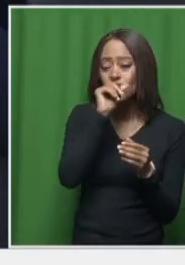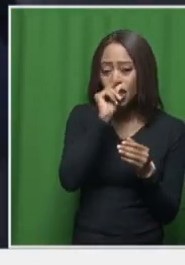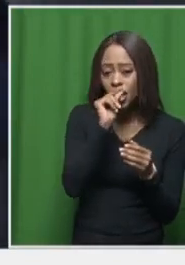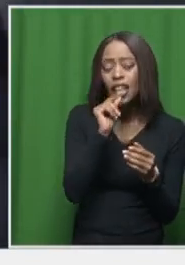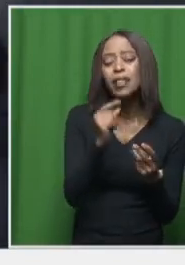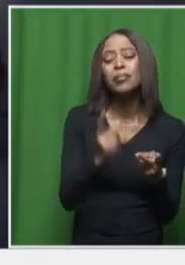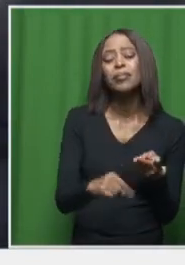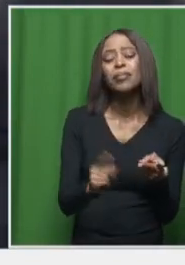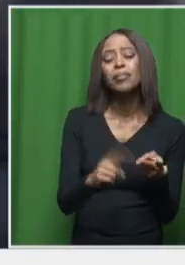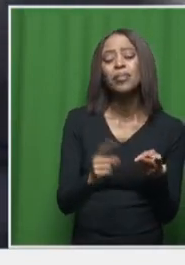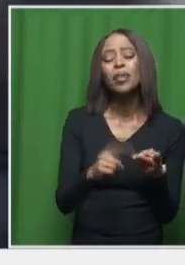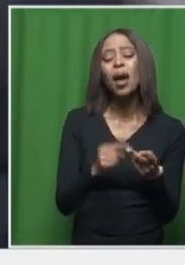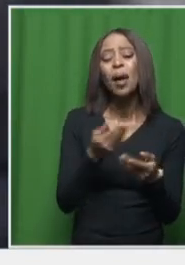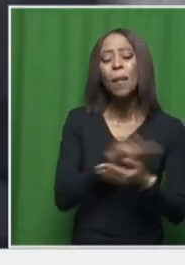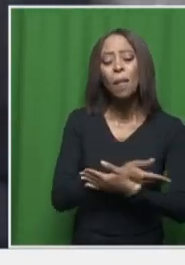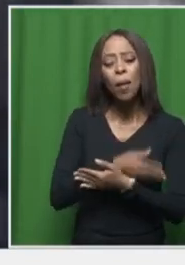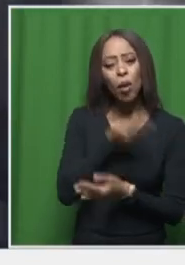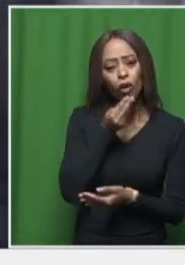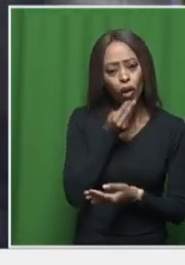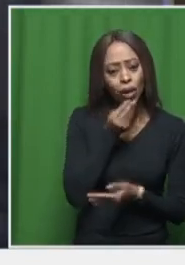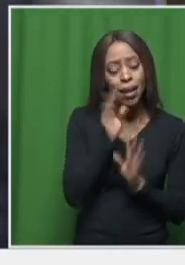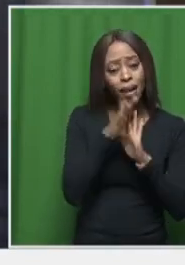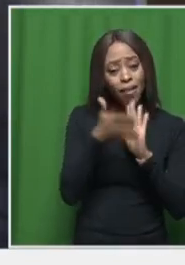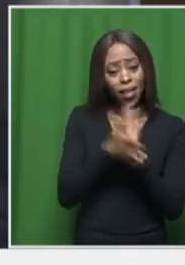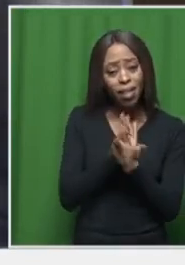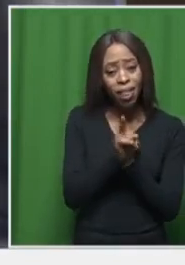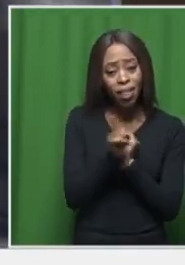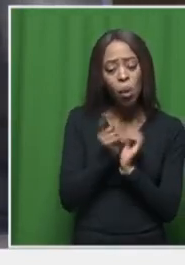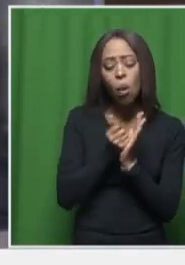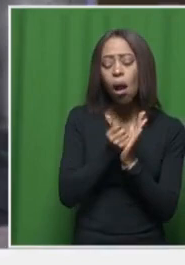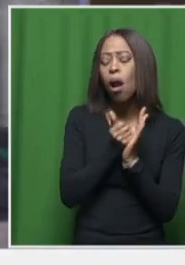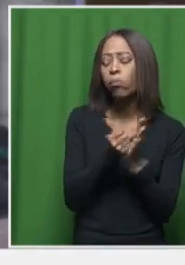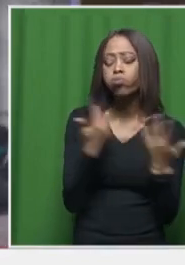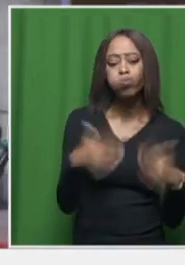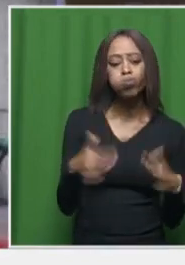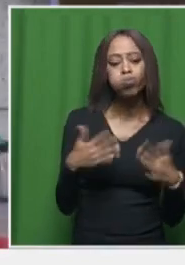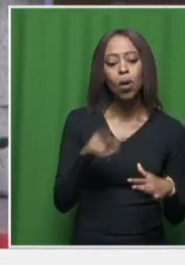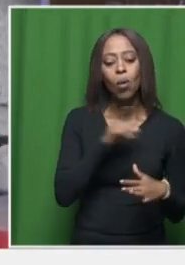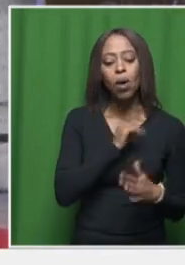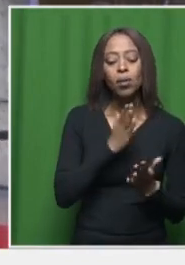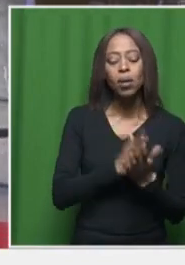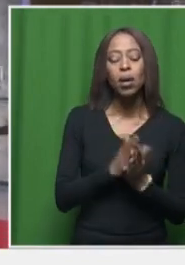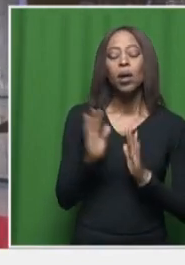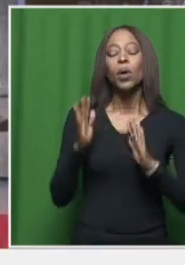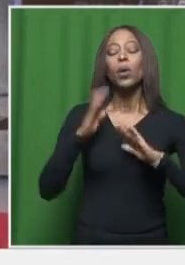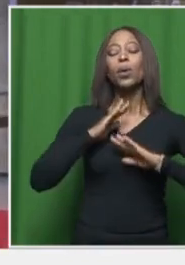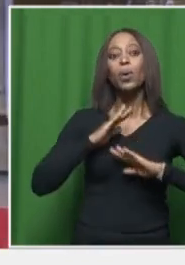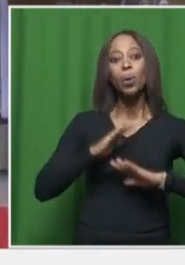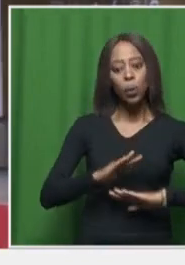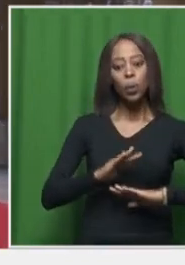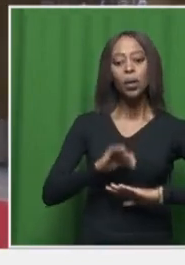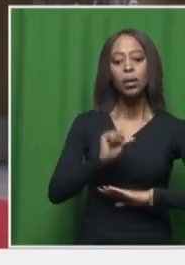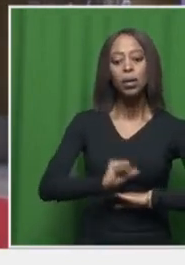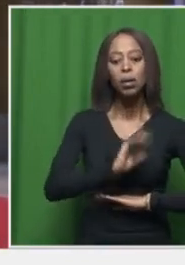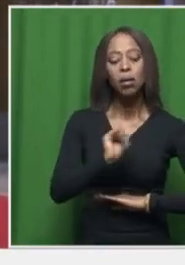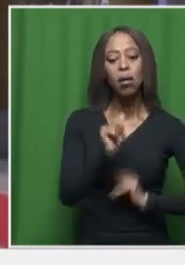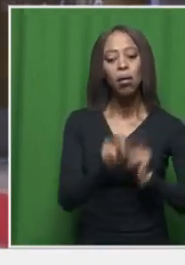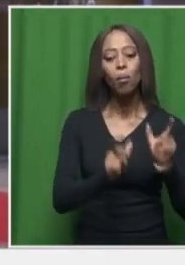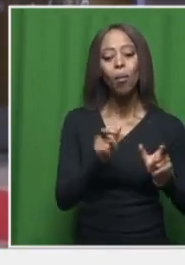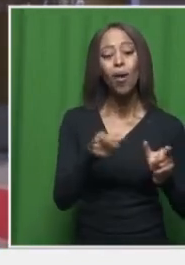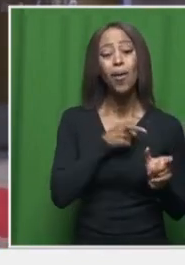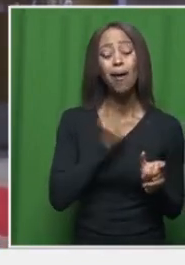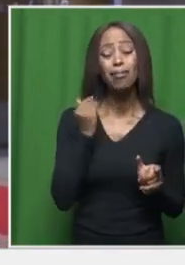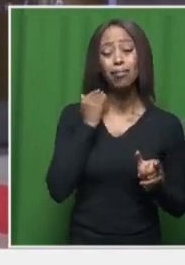for instance, baby food. All of these things would go a long way in cushioning South Africans from the blow of the cost of